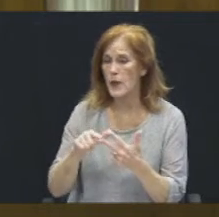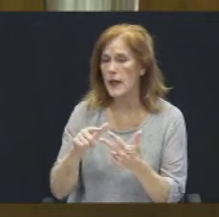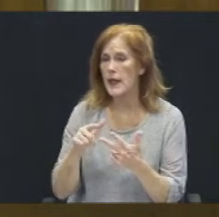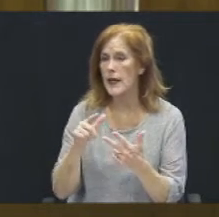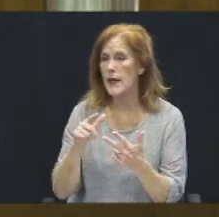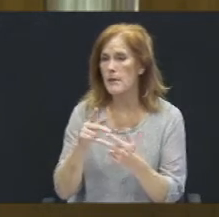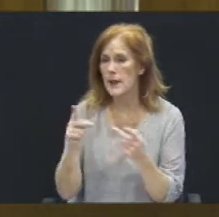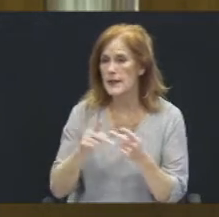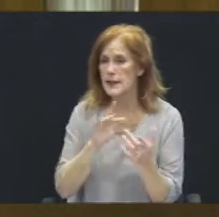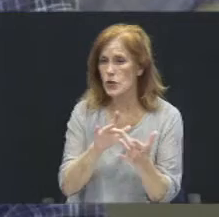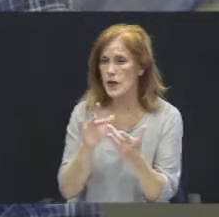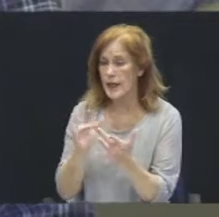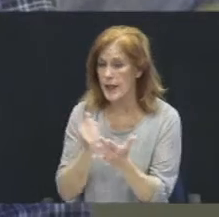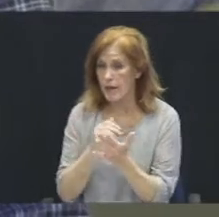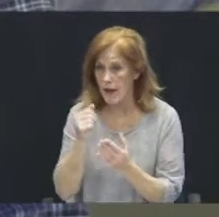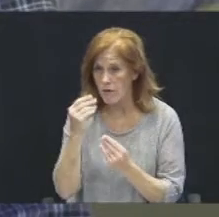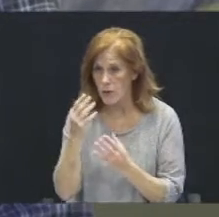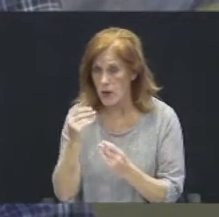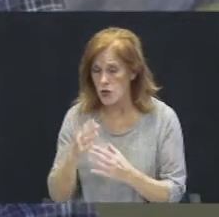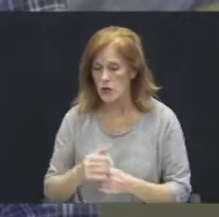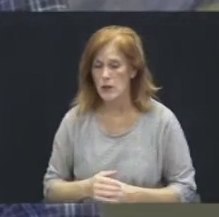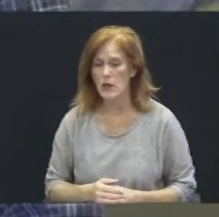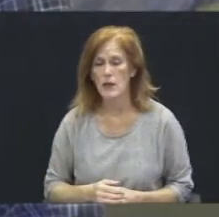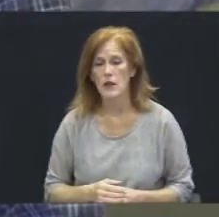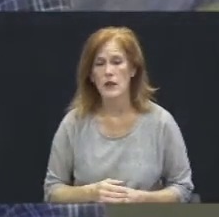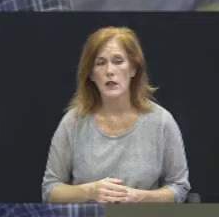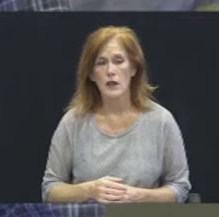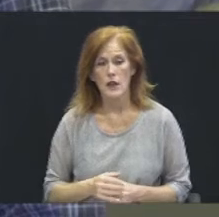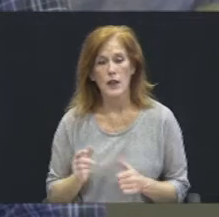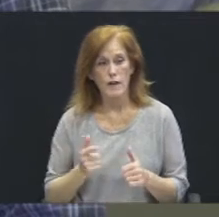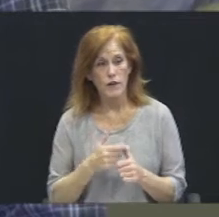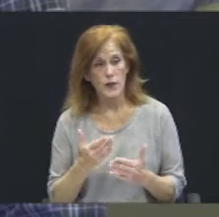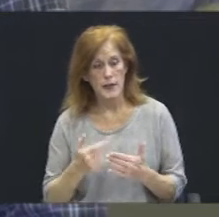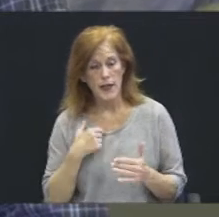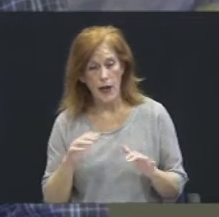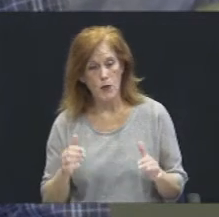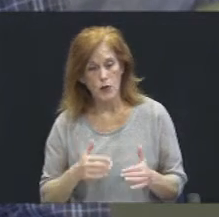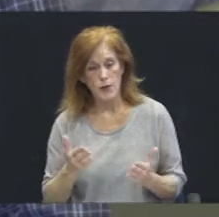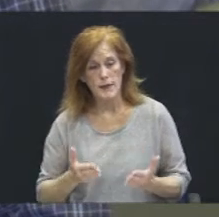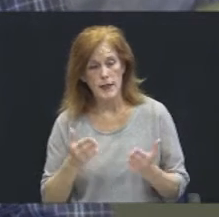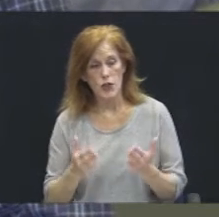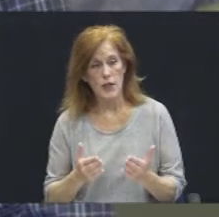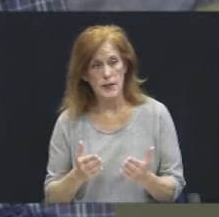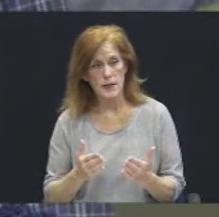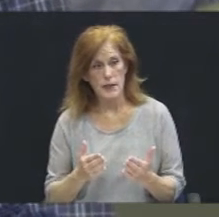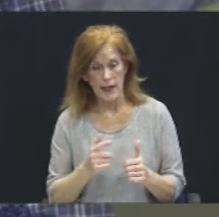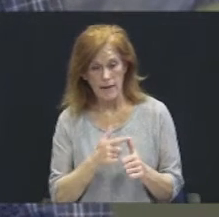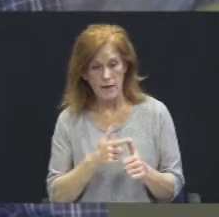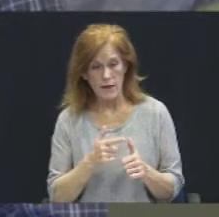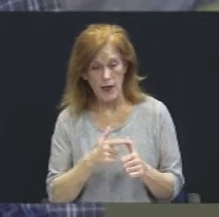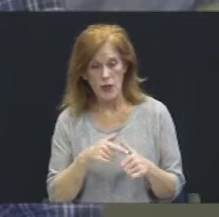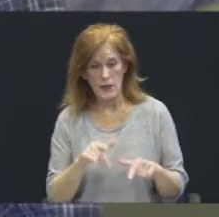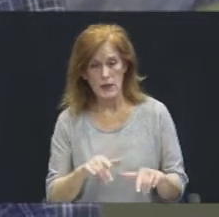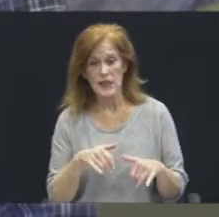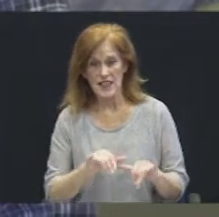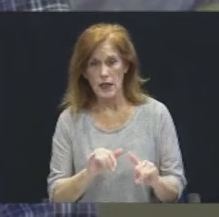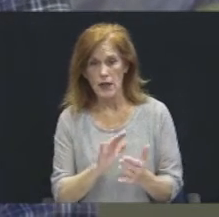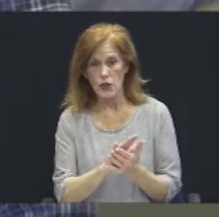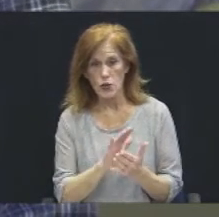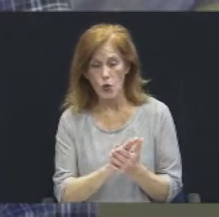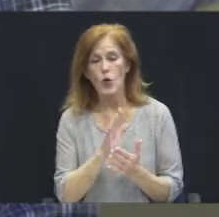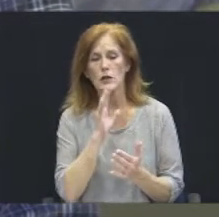information? The first thing that I would do is suggest that they talk to their school district. Their school district is going